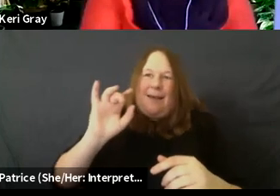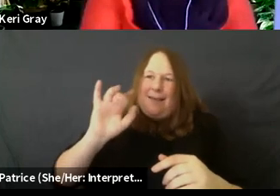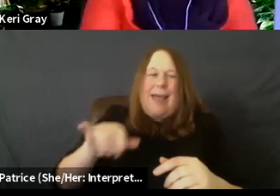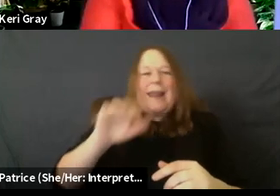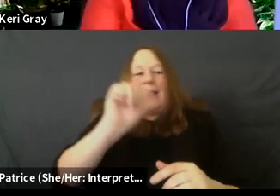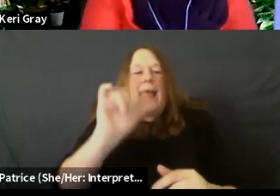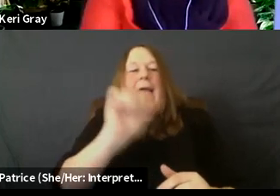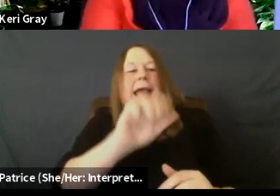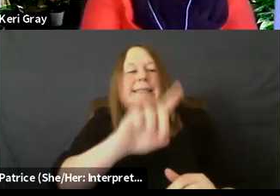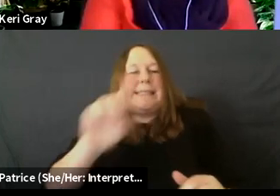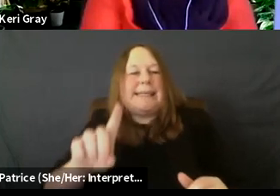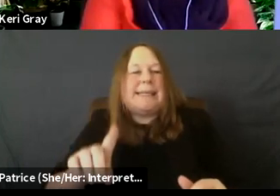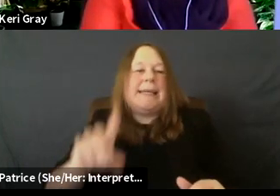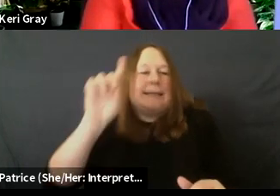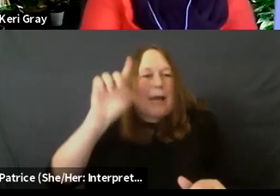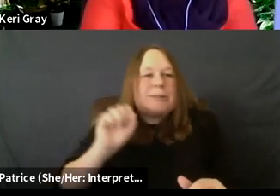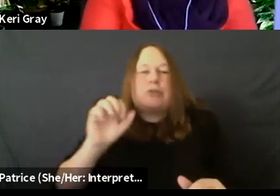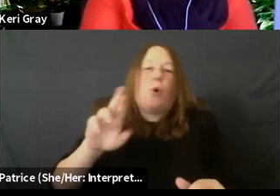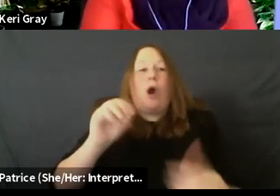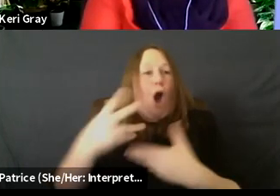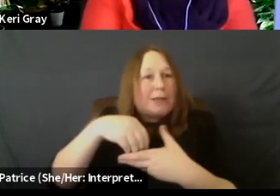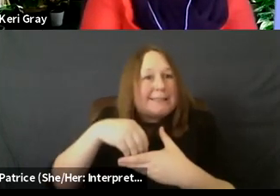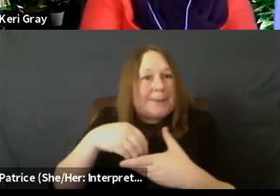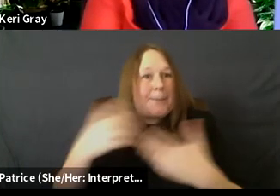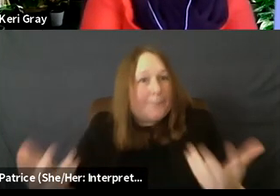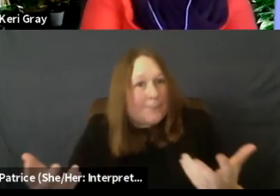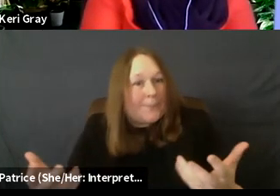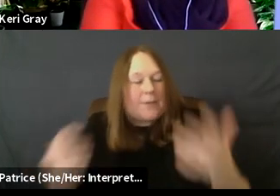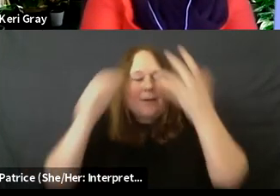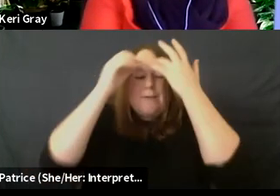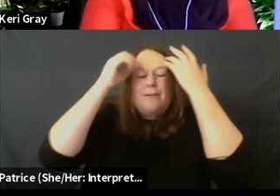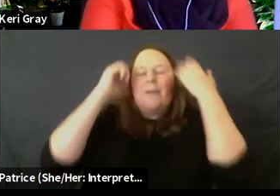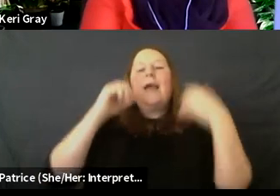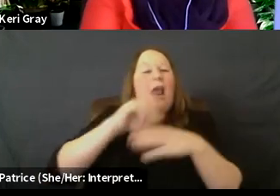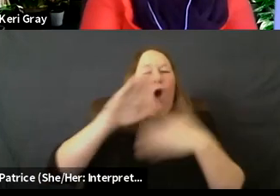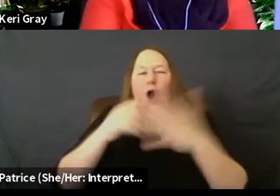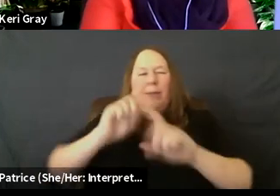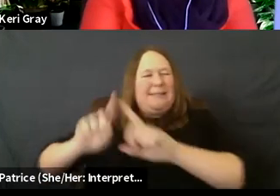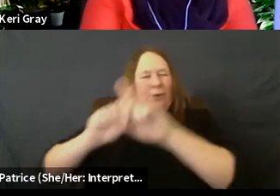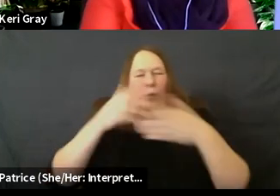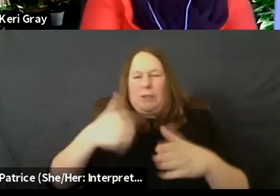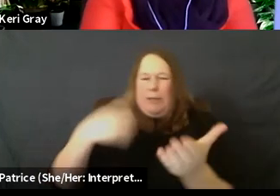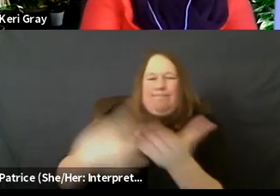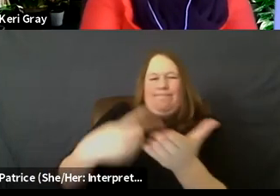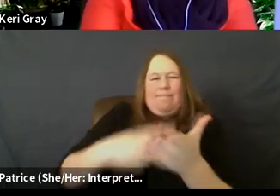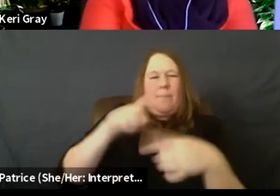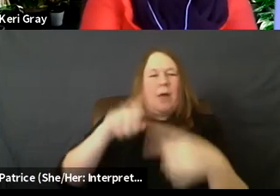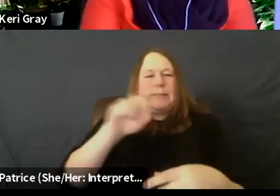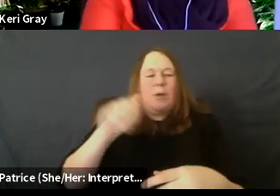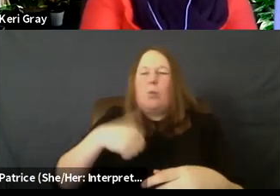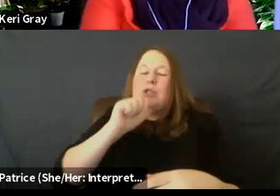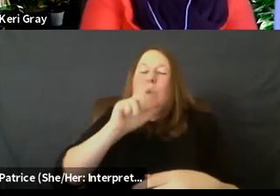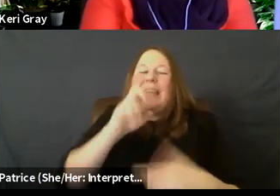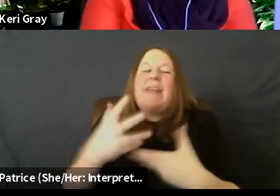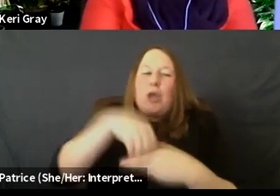ADD, Down syndrome, or even autism, right? So in all of the ways that we talk about disability, we don't even